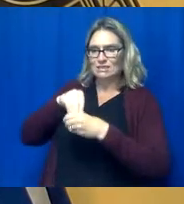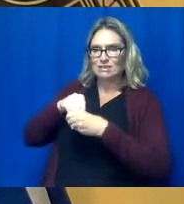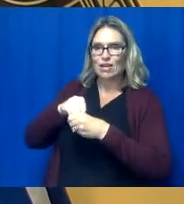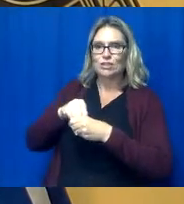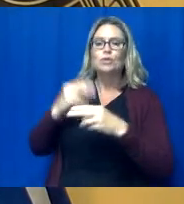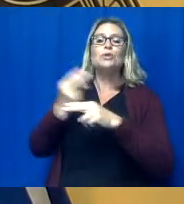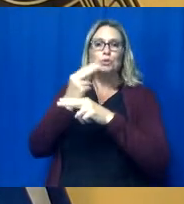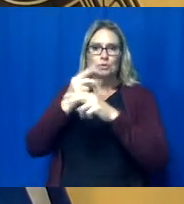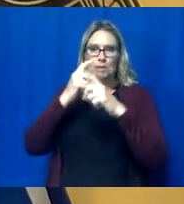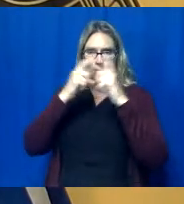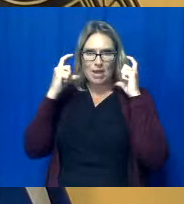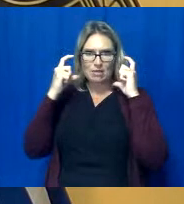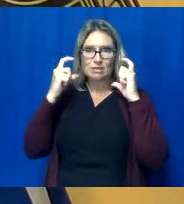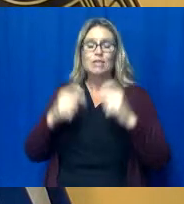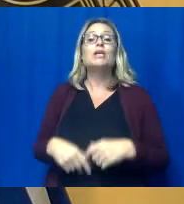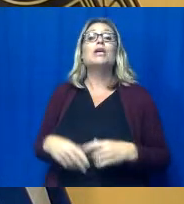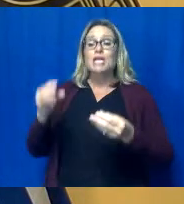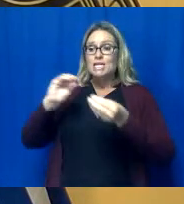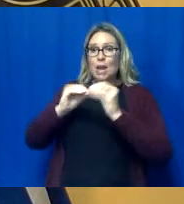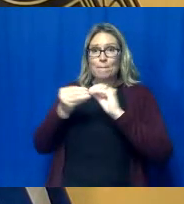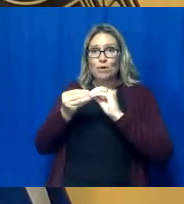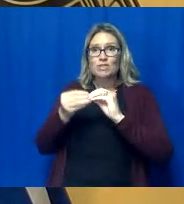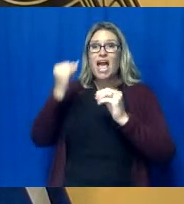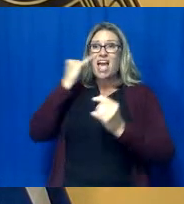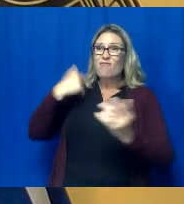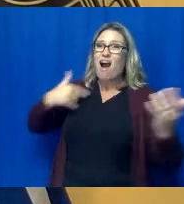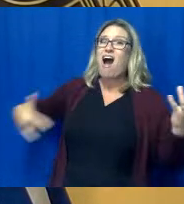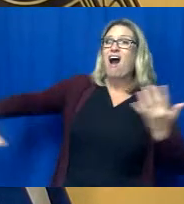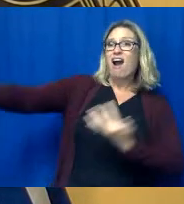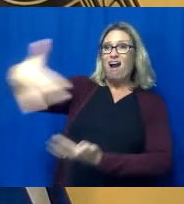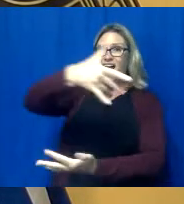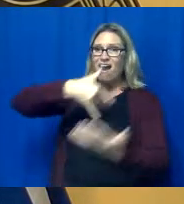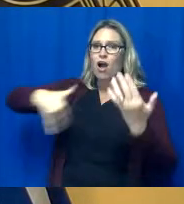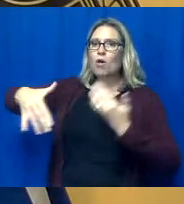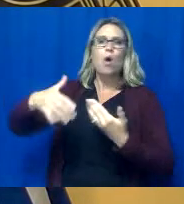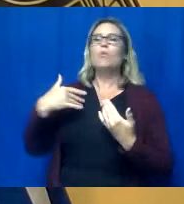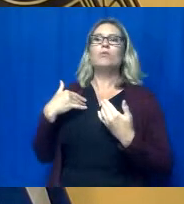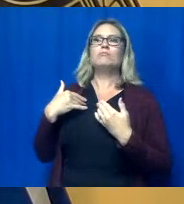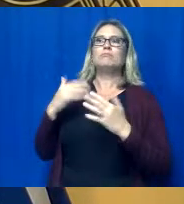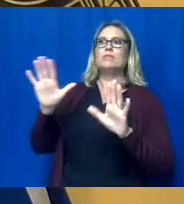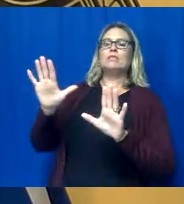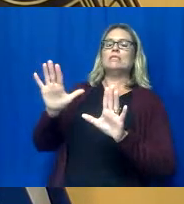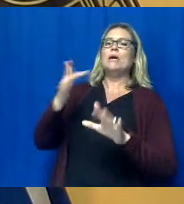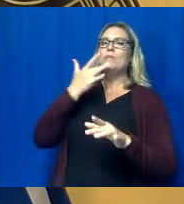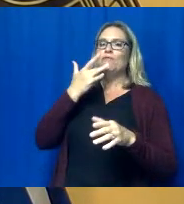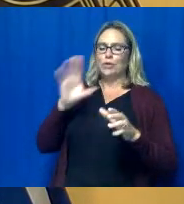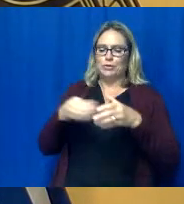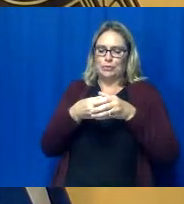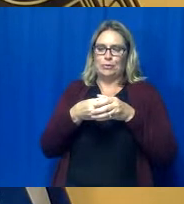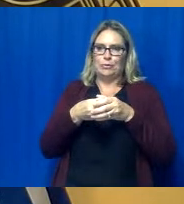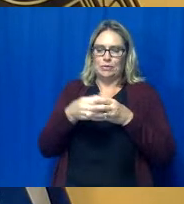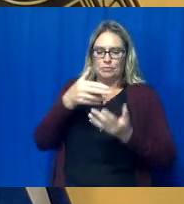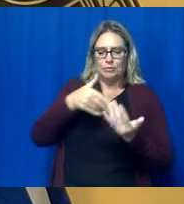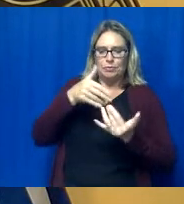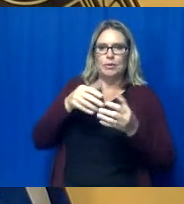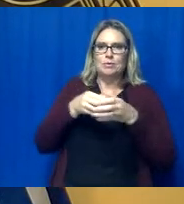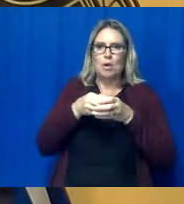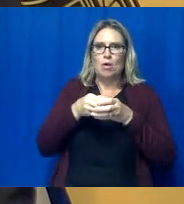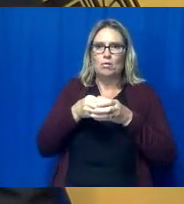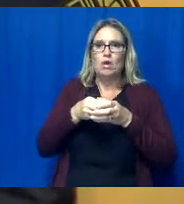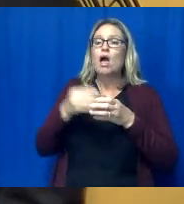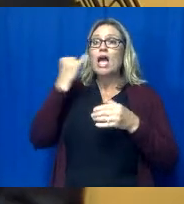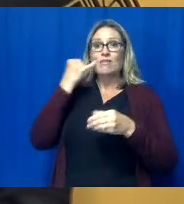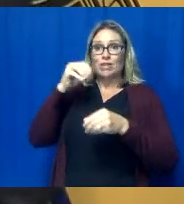Reducing your social networks. The less people you are in contact with, the less transmission occurs. Physical distancing. If you're in a